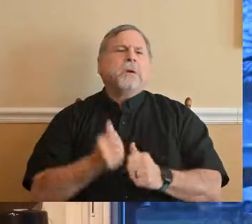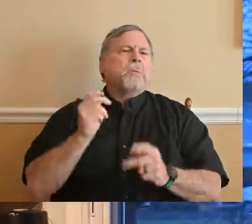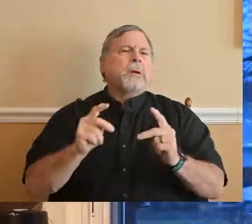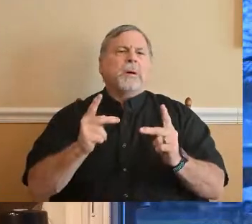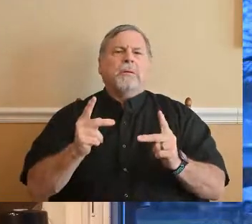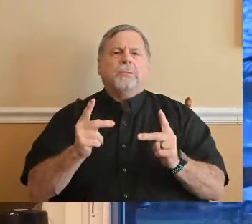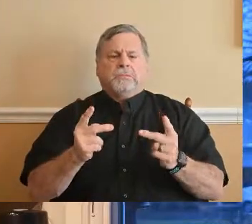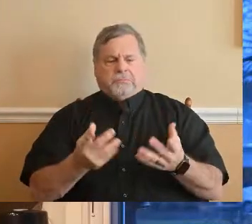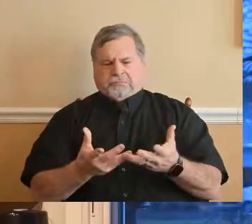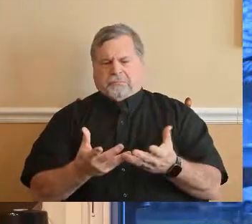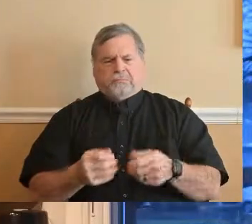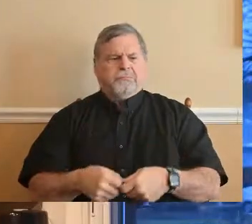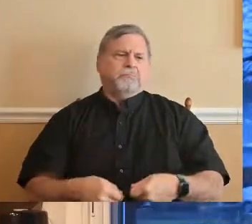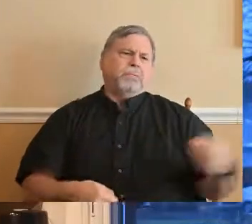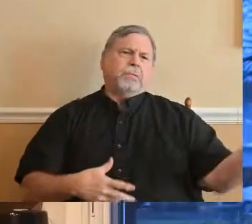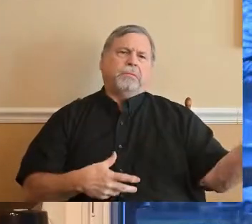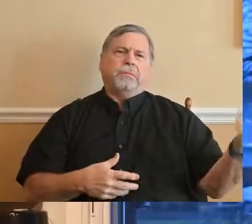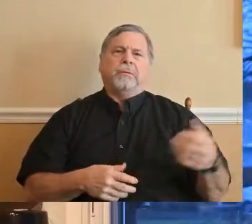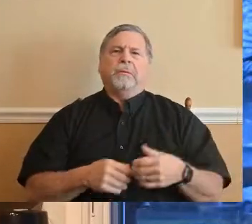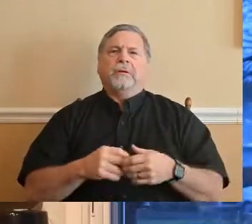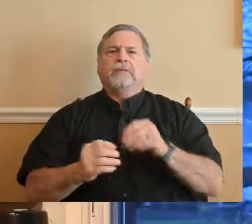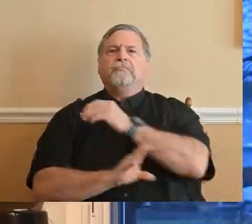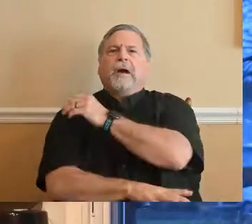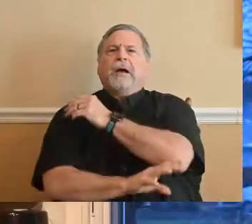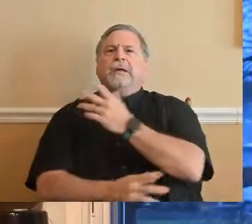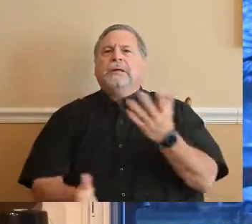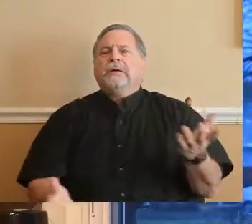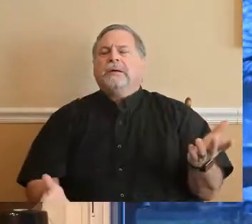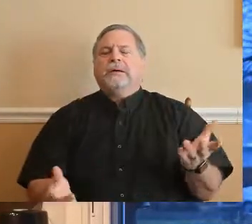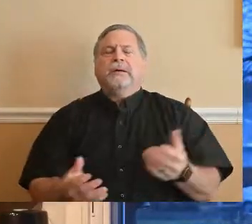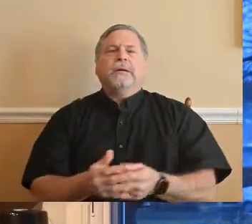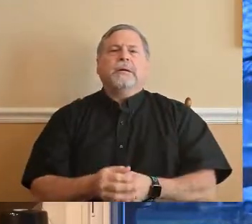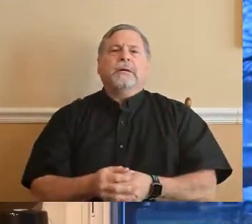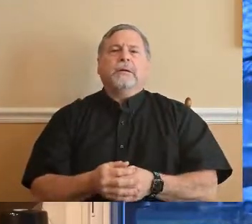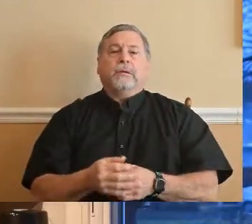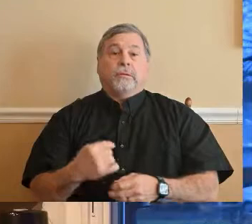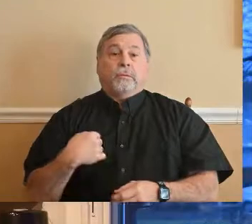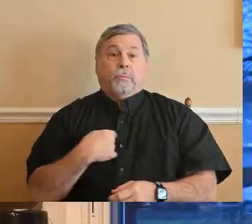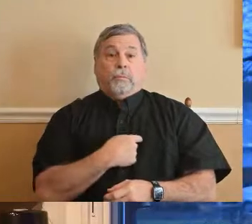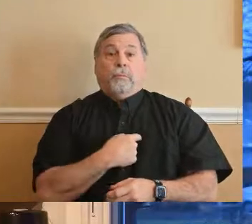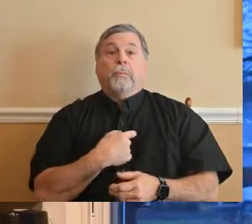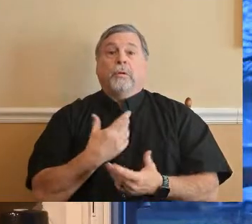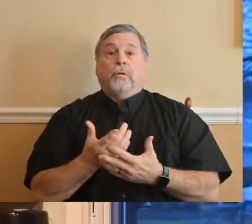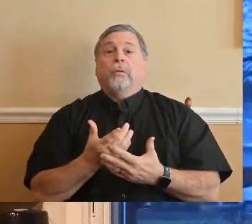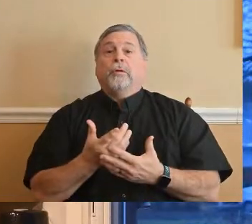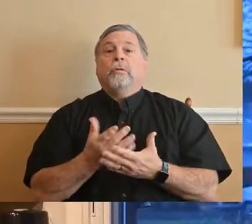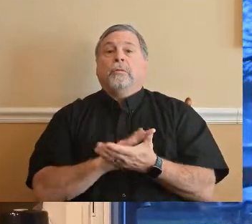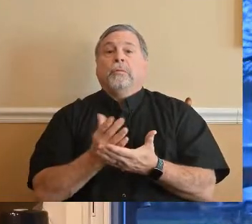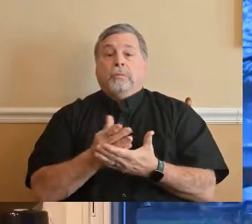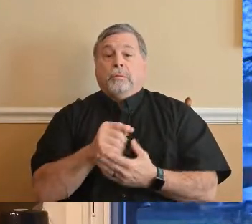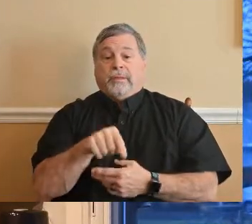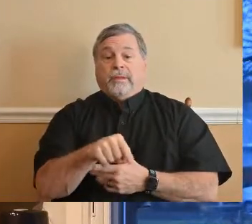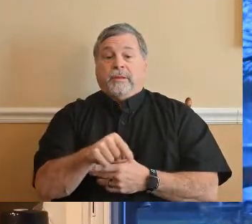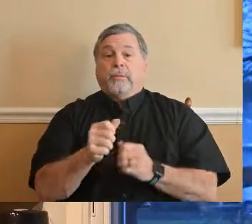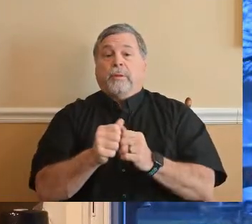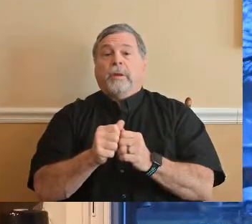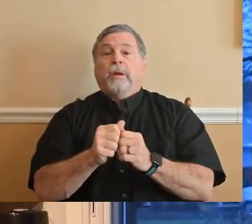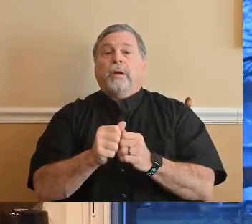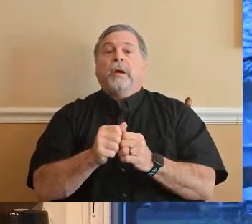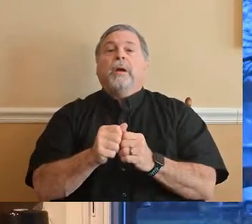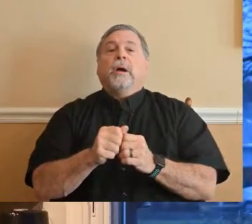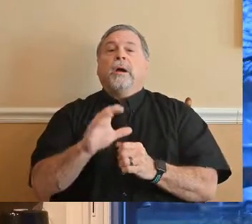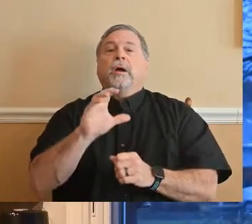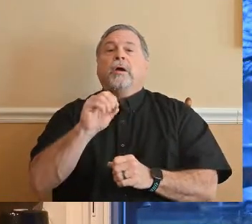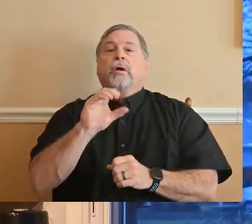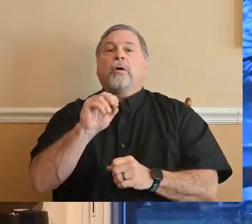most people take these leaves and they chuck them in the trash. Well, we're going to actually braise these. We're going to use a little bit of